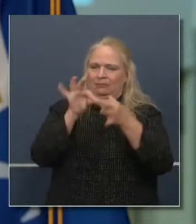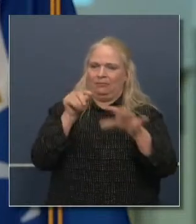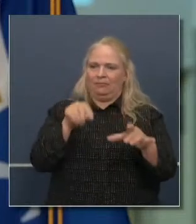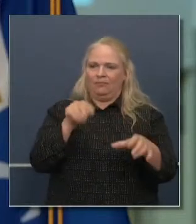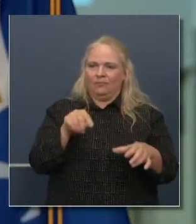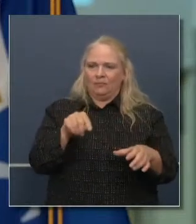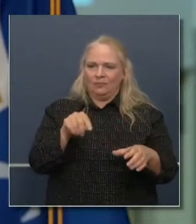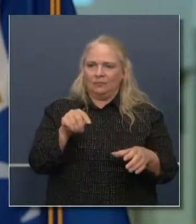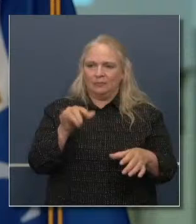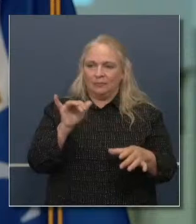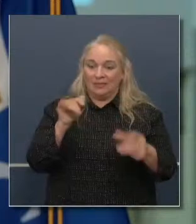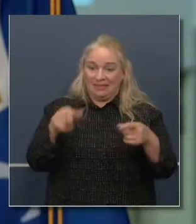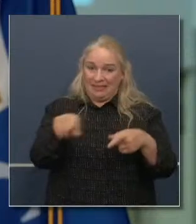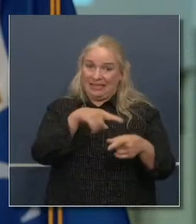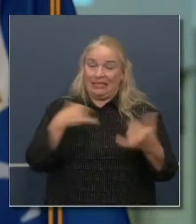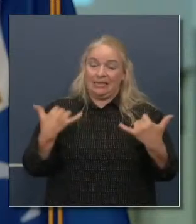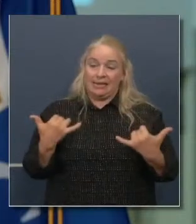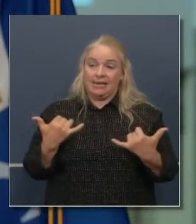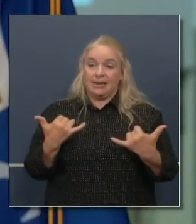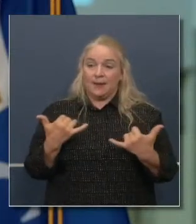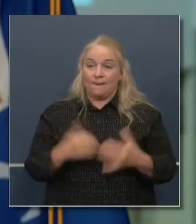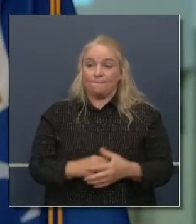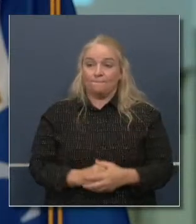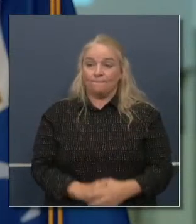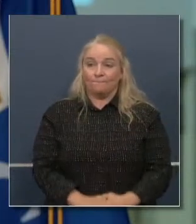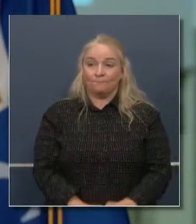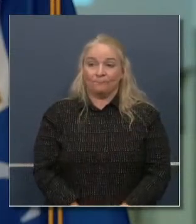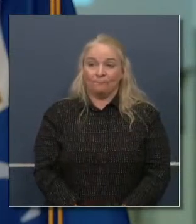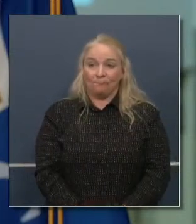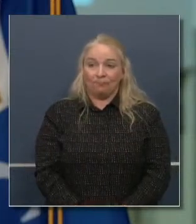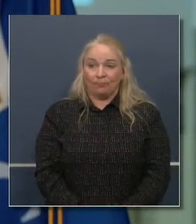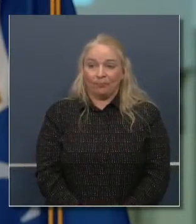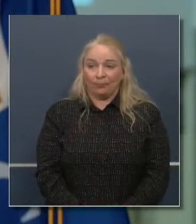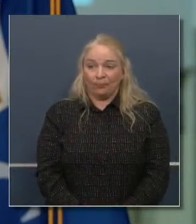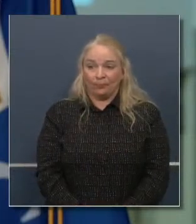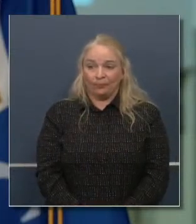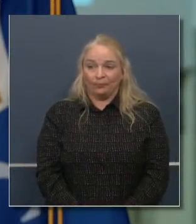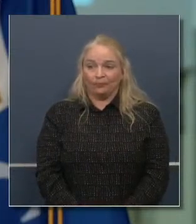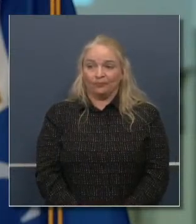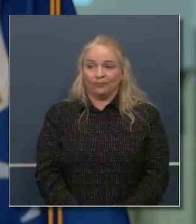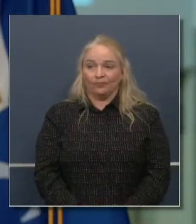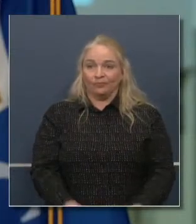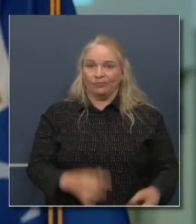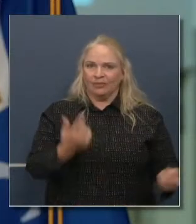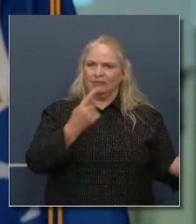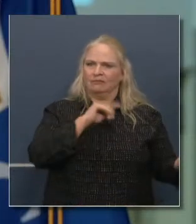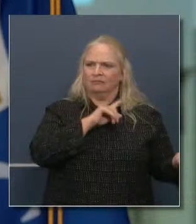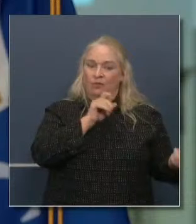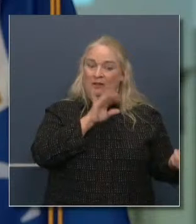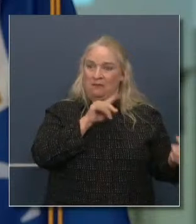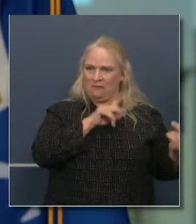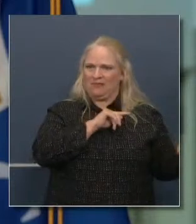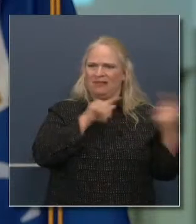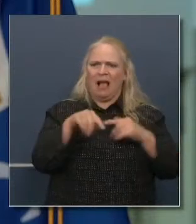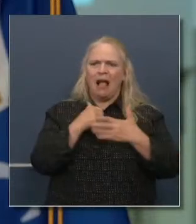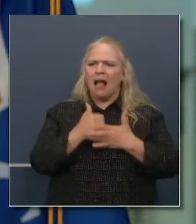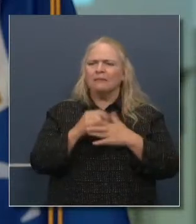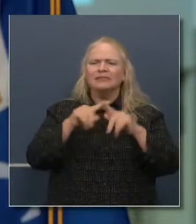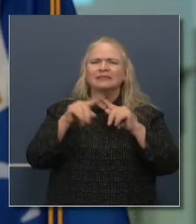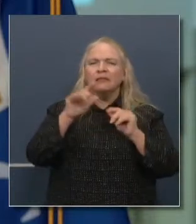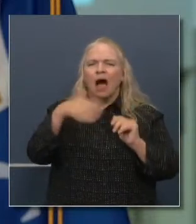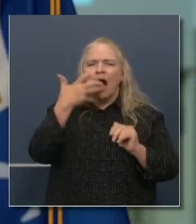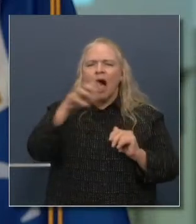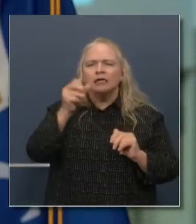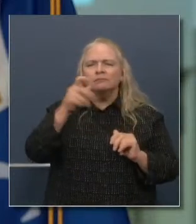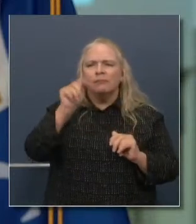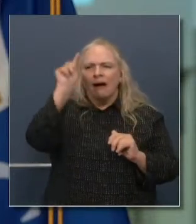are now being sent and will be deployed throughout the state of California. So the purpose of often, and this is an opportunity to maybe talk about